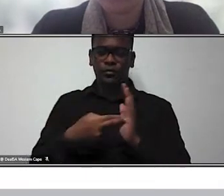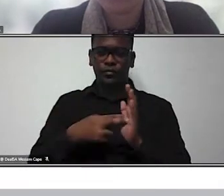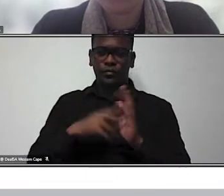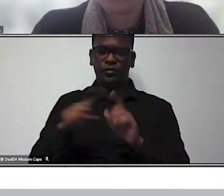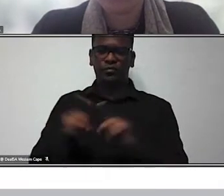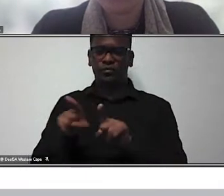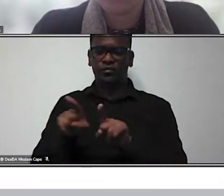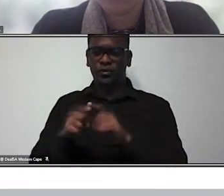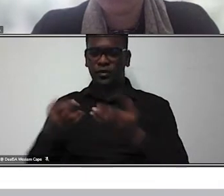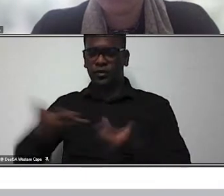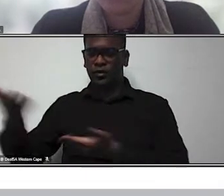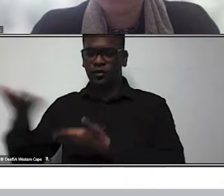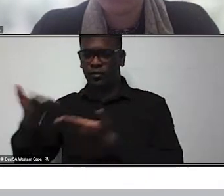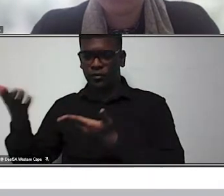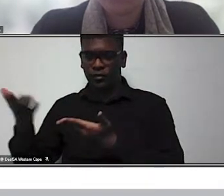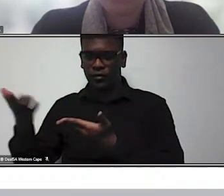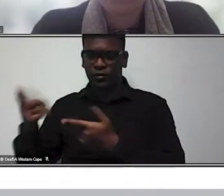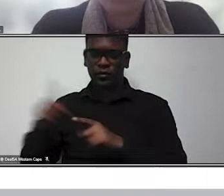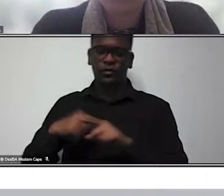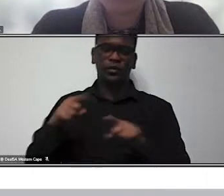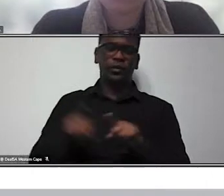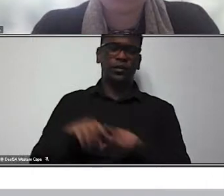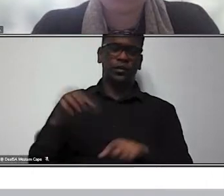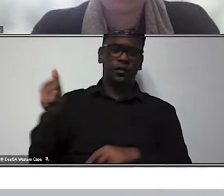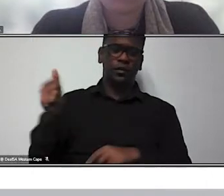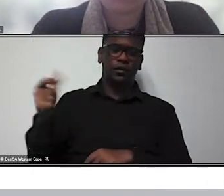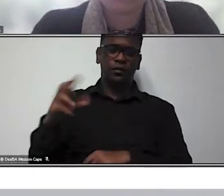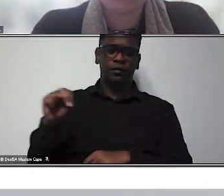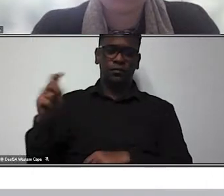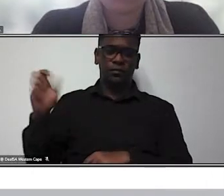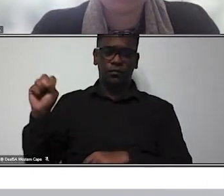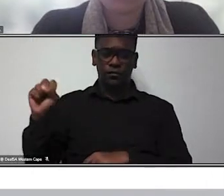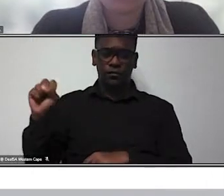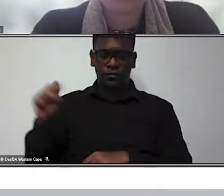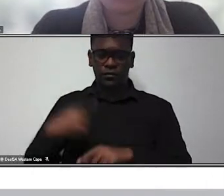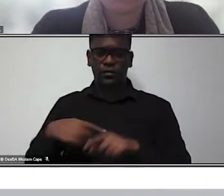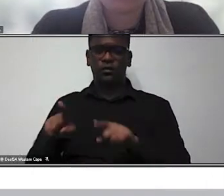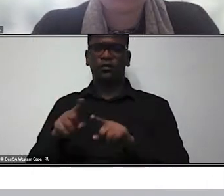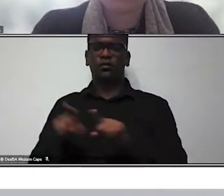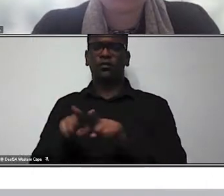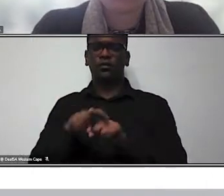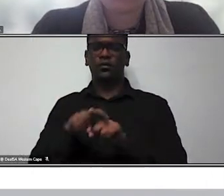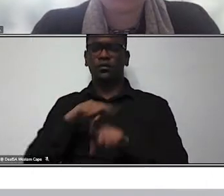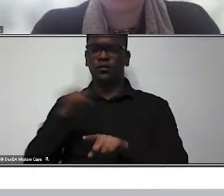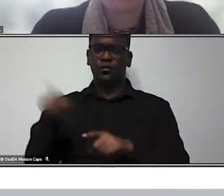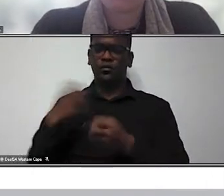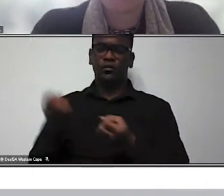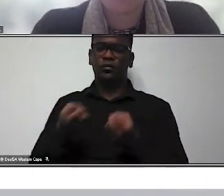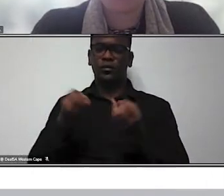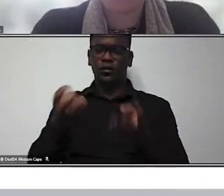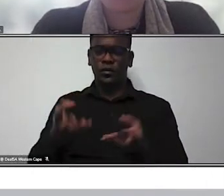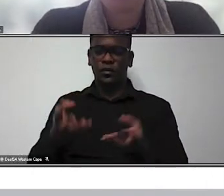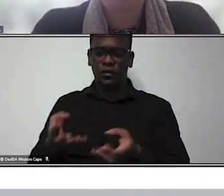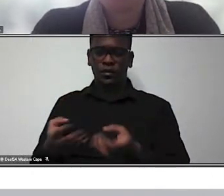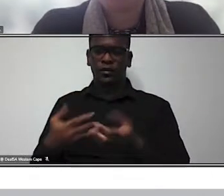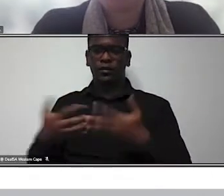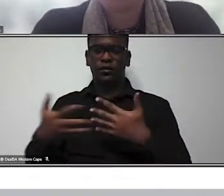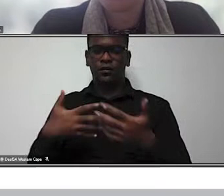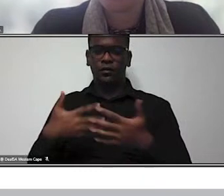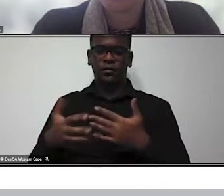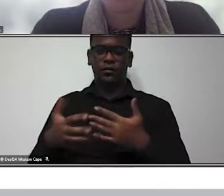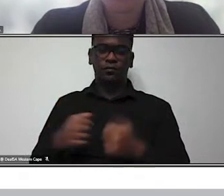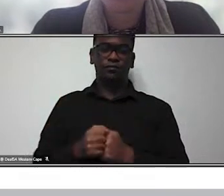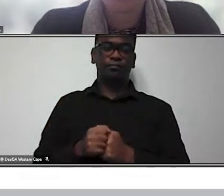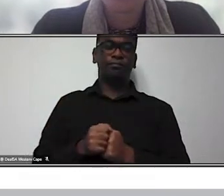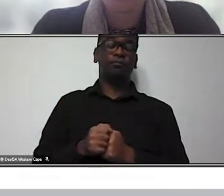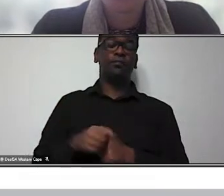your agents, as well, obviously, then as those that produce the goods? Thank you. Chair, I can't agree,